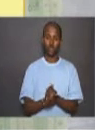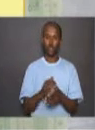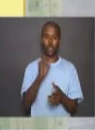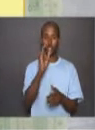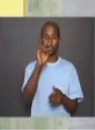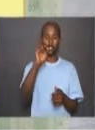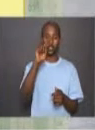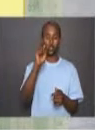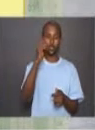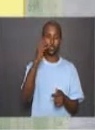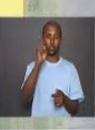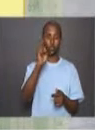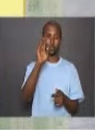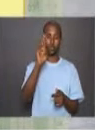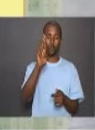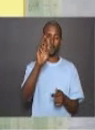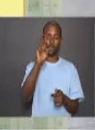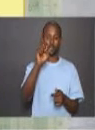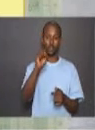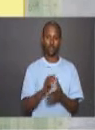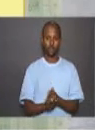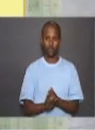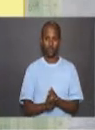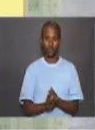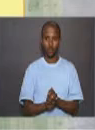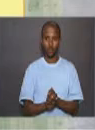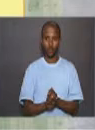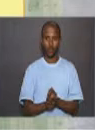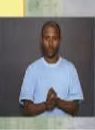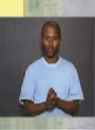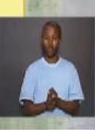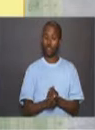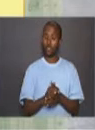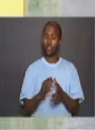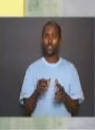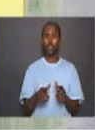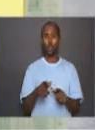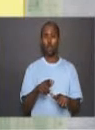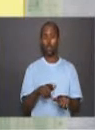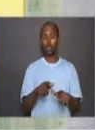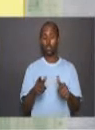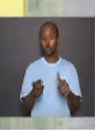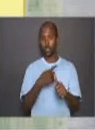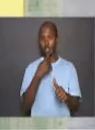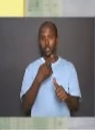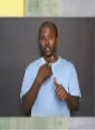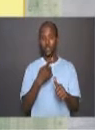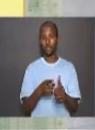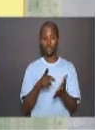insurance, the appraisal fee, and the loan origination